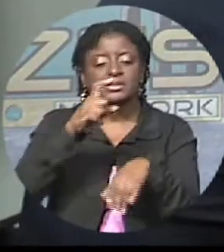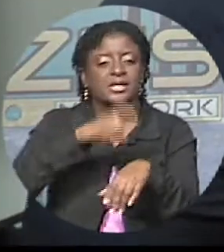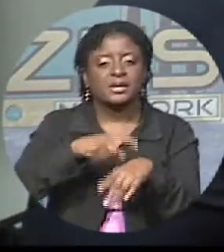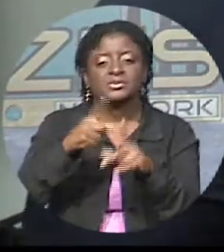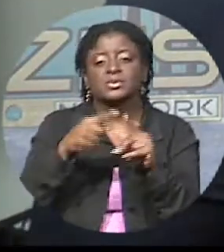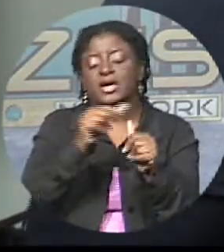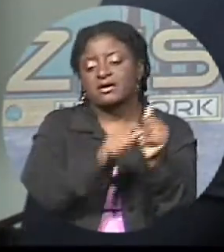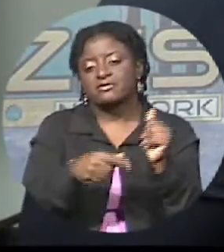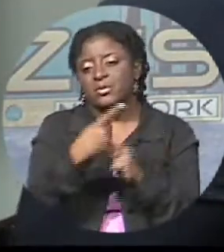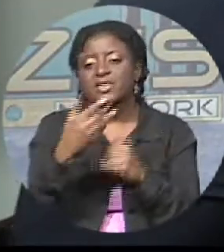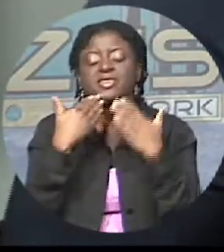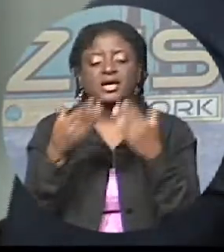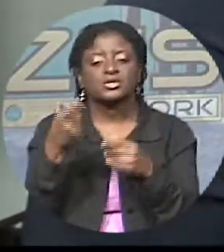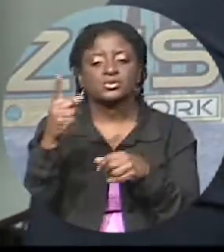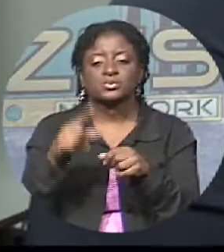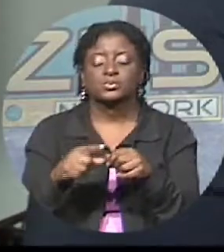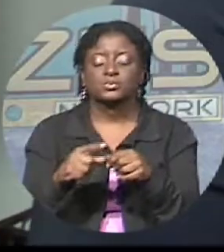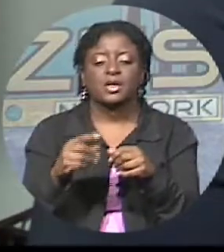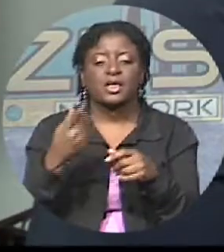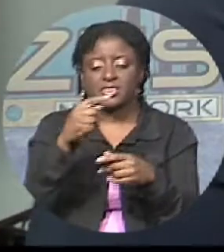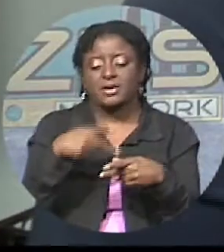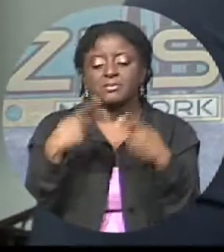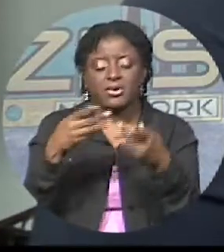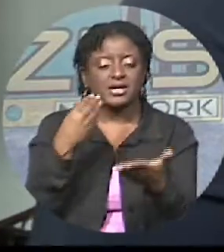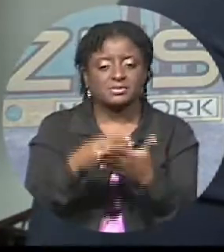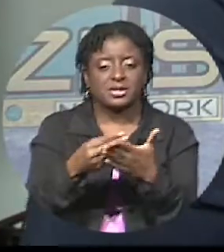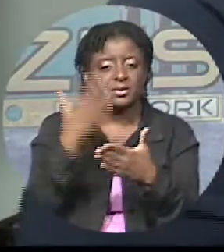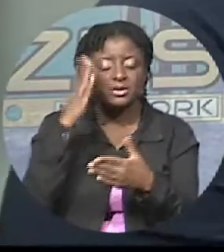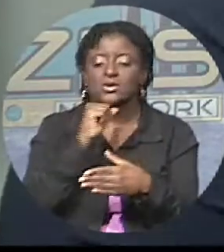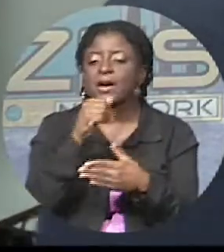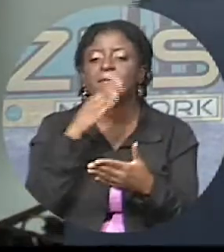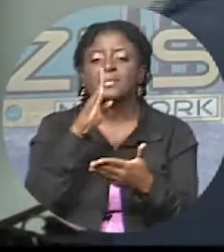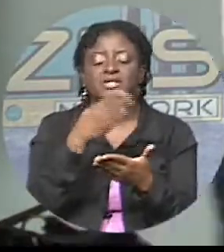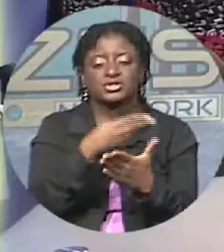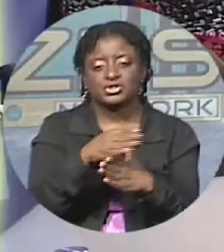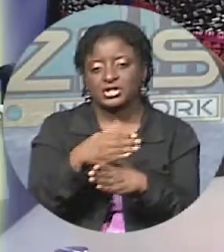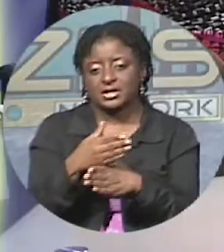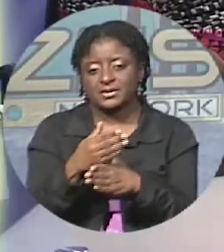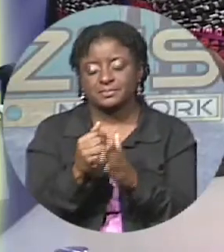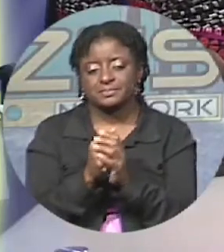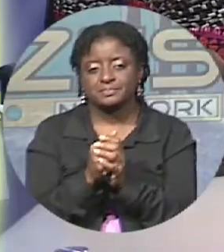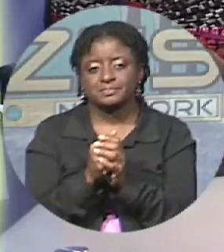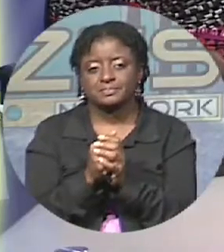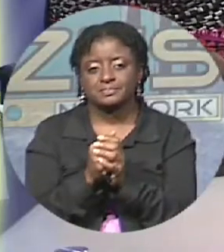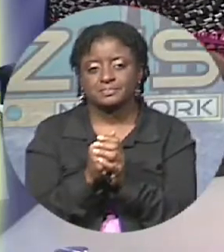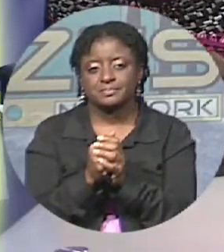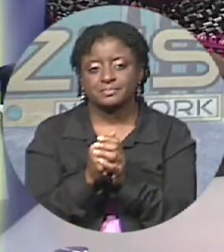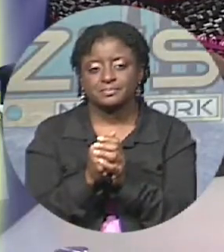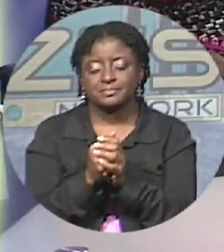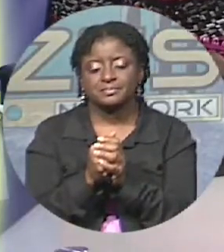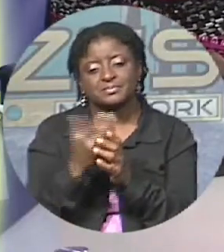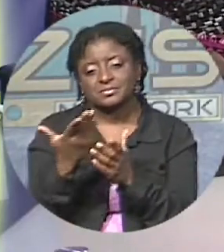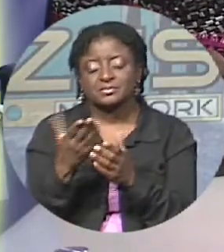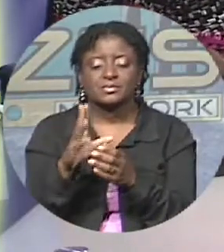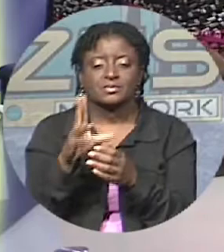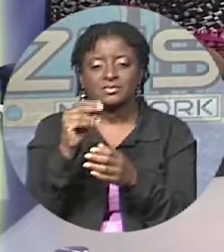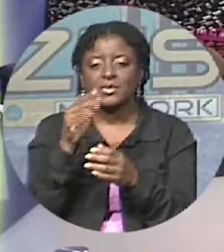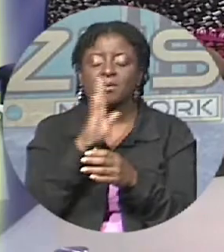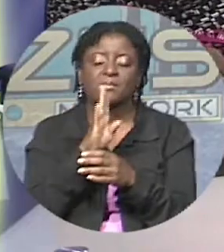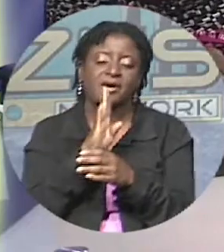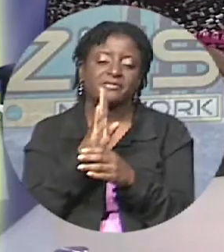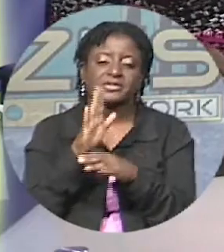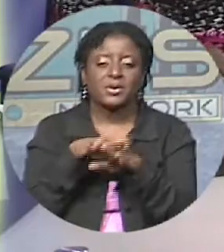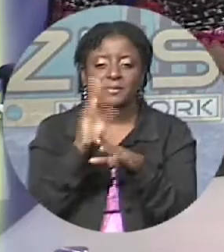to everyone, thank you so much, and the prize money will not be shared. So no breakfast on Monday, Janaea.